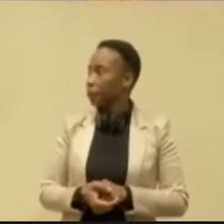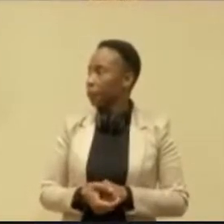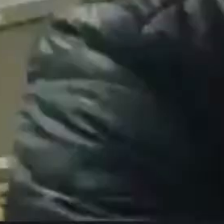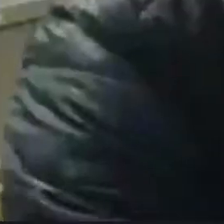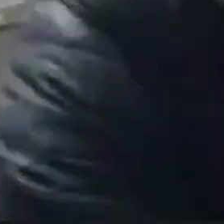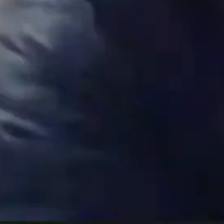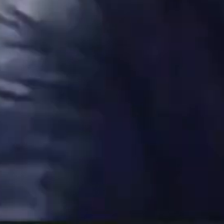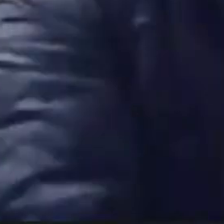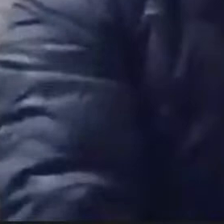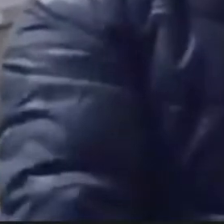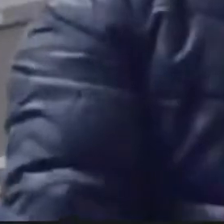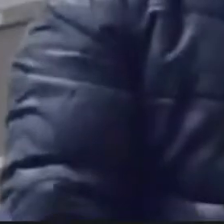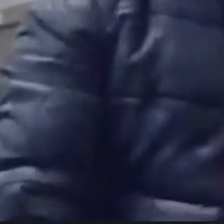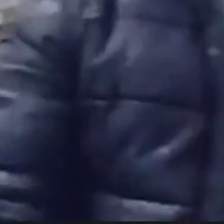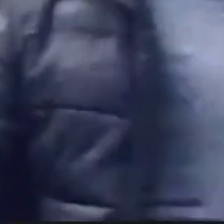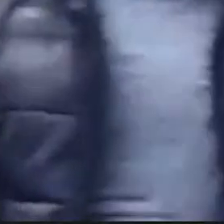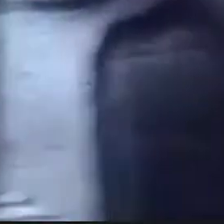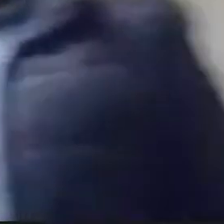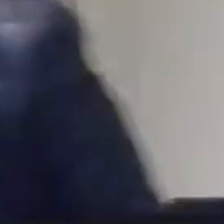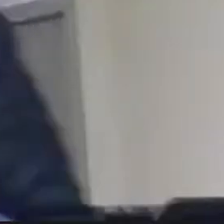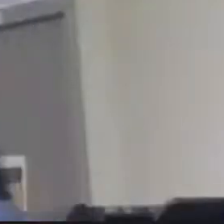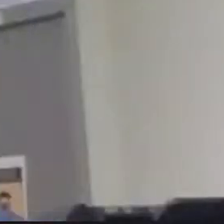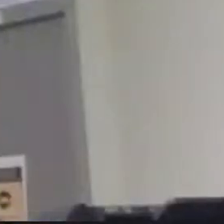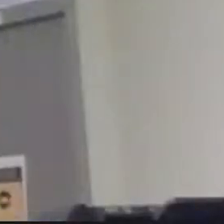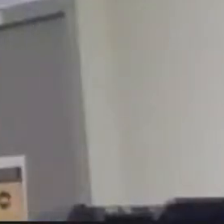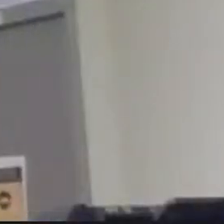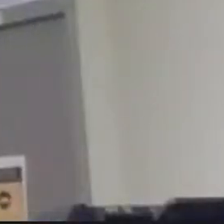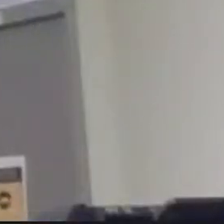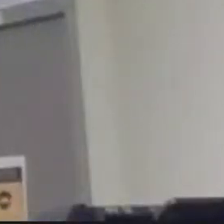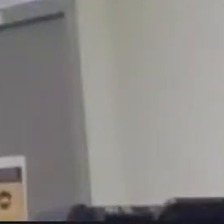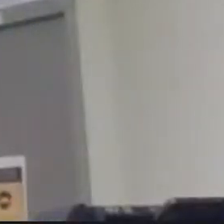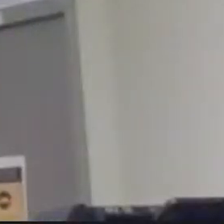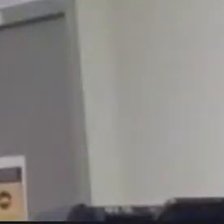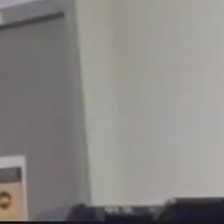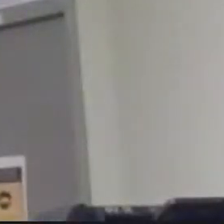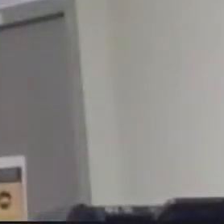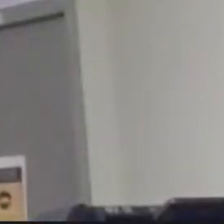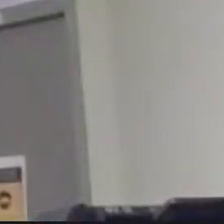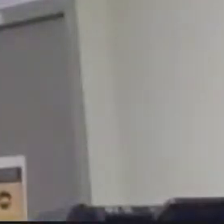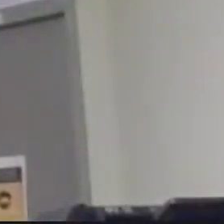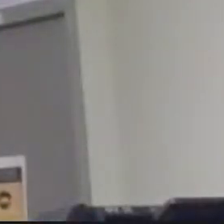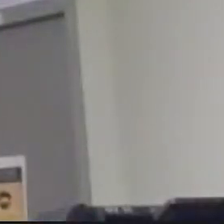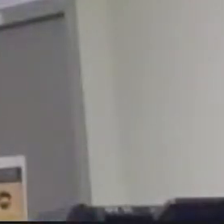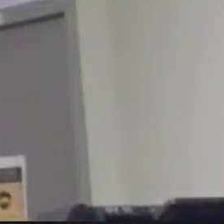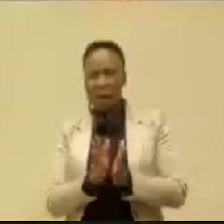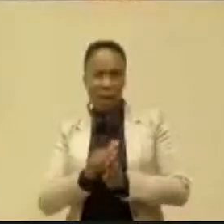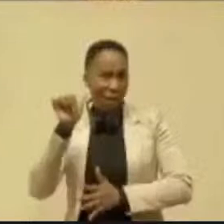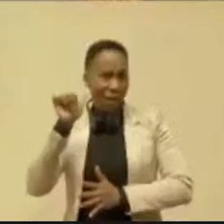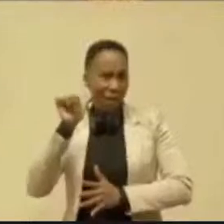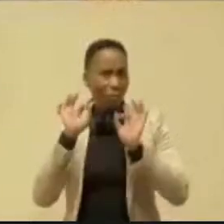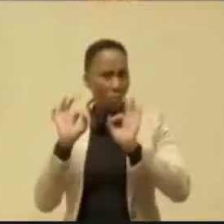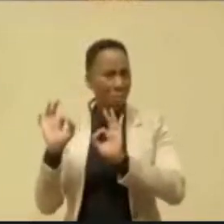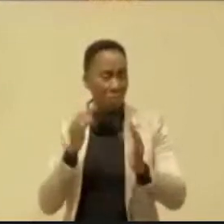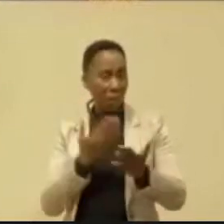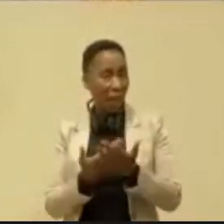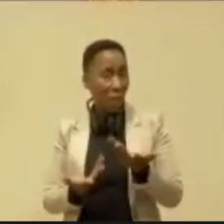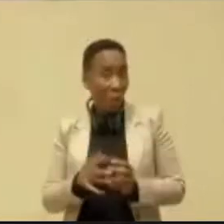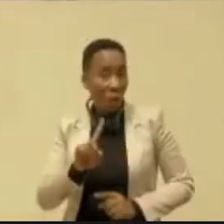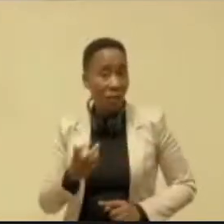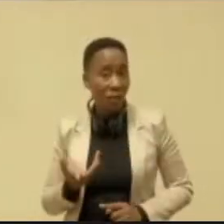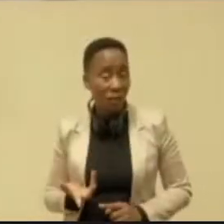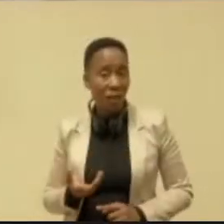deputy speaker i'm here i don't know if i'm i'm audible now thank you very much